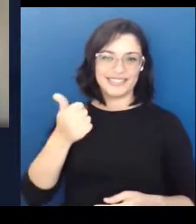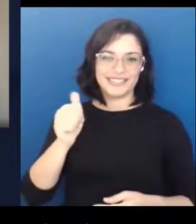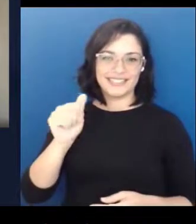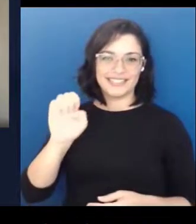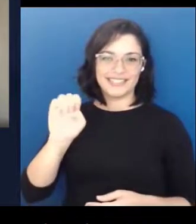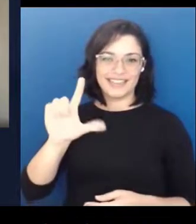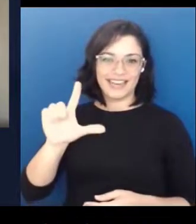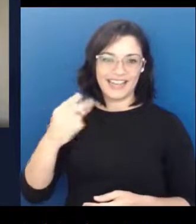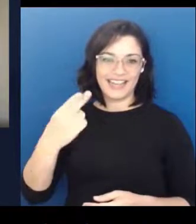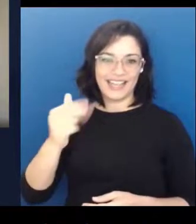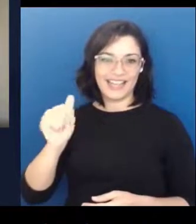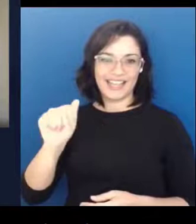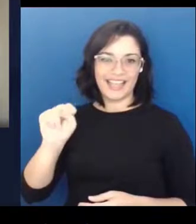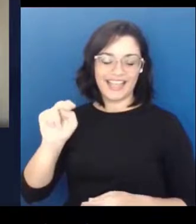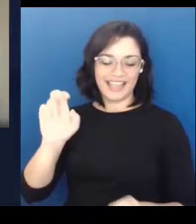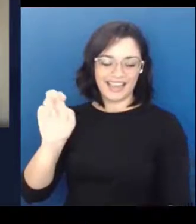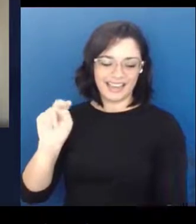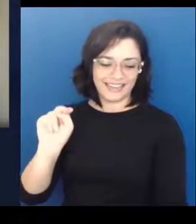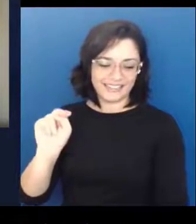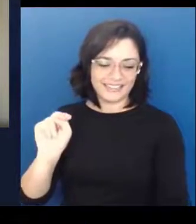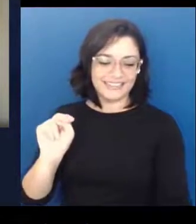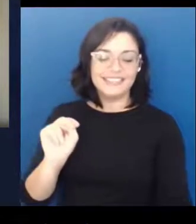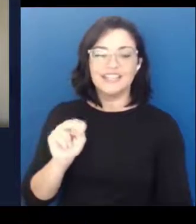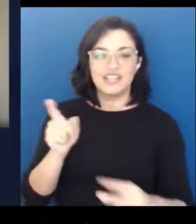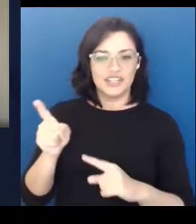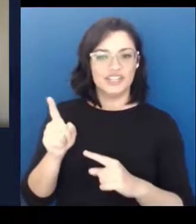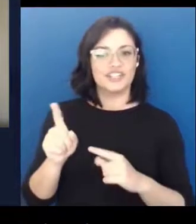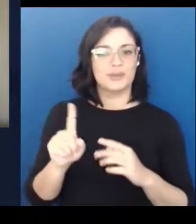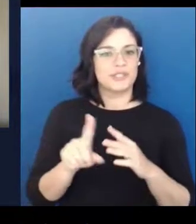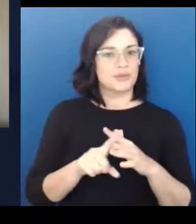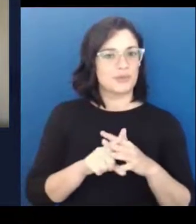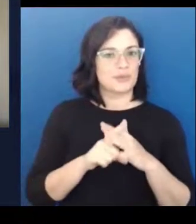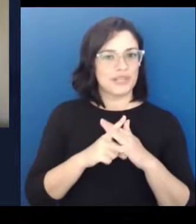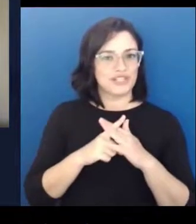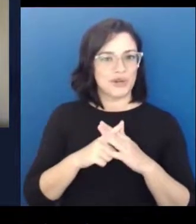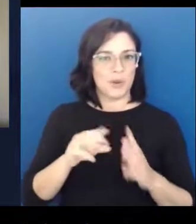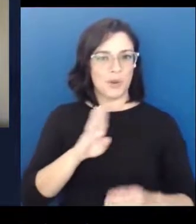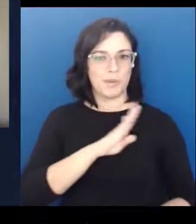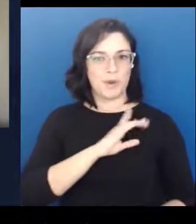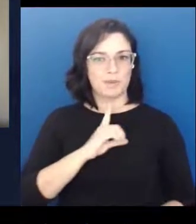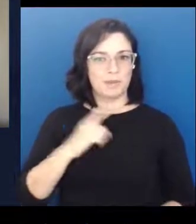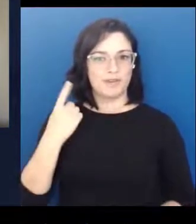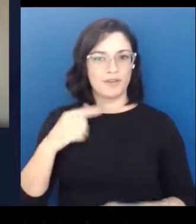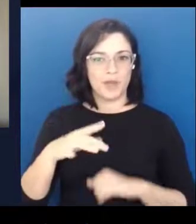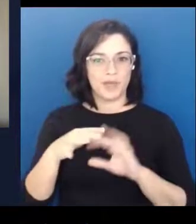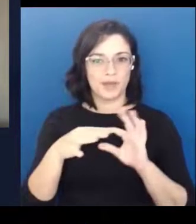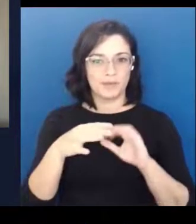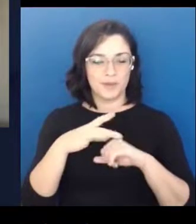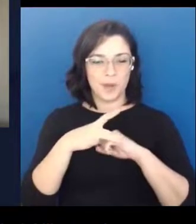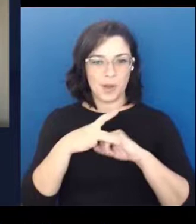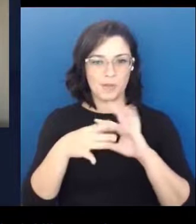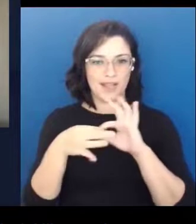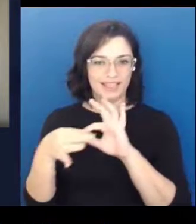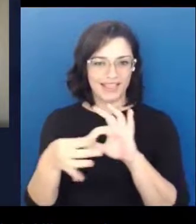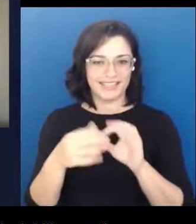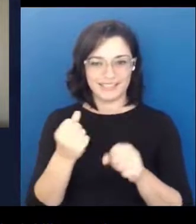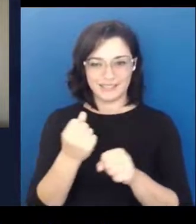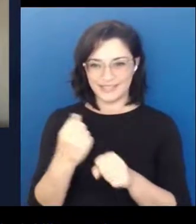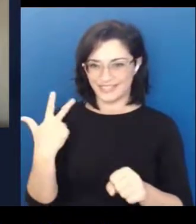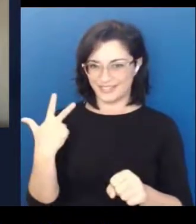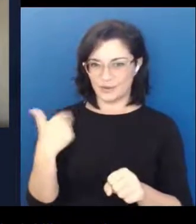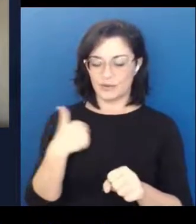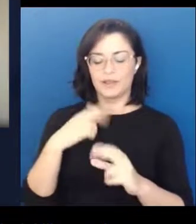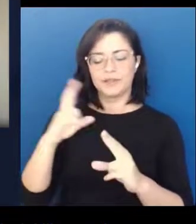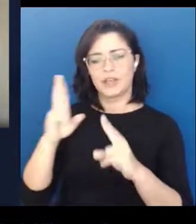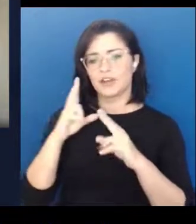our original board members of the Global Alliance 3 years ago. I was honored that she accepted that position then, and I'm honored